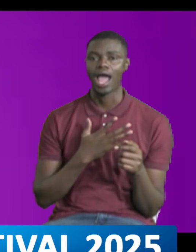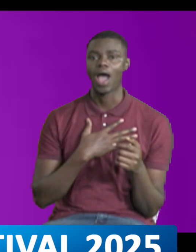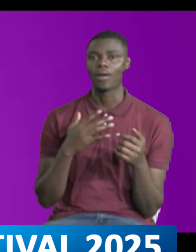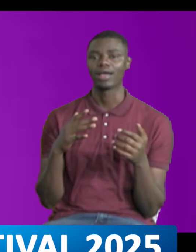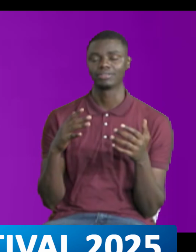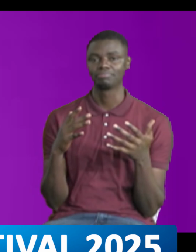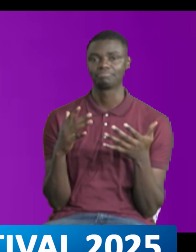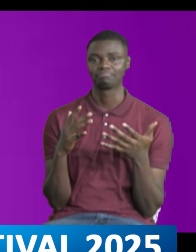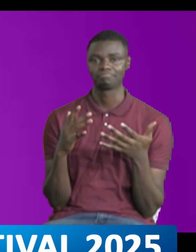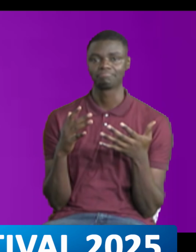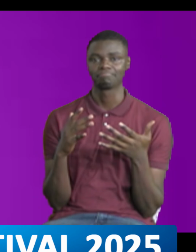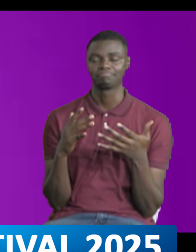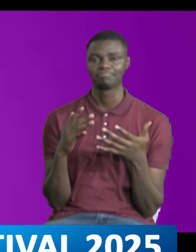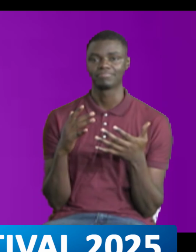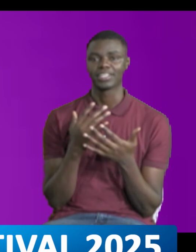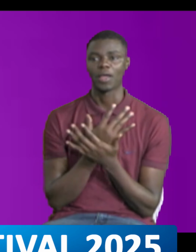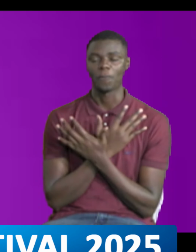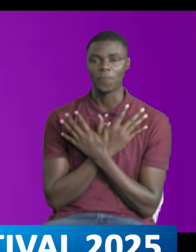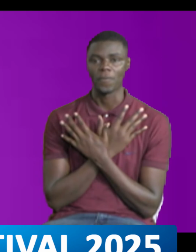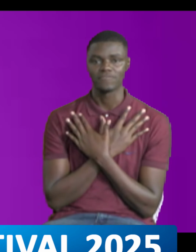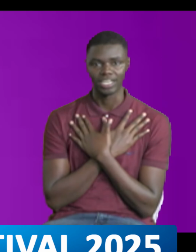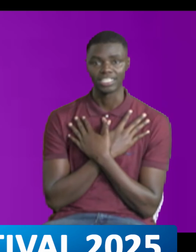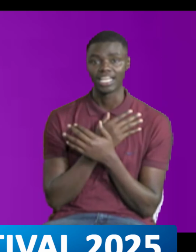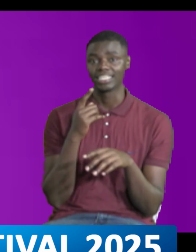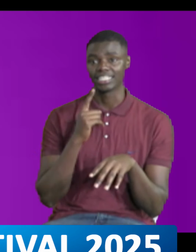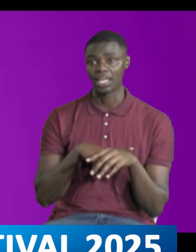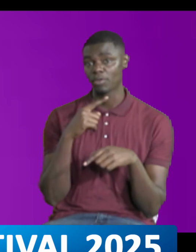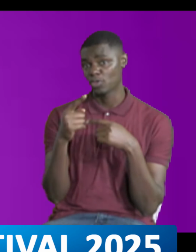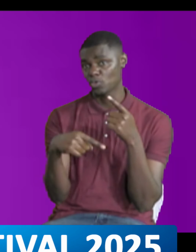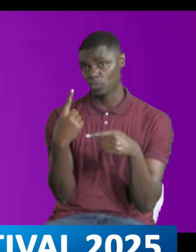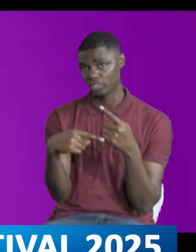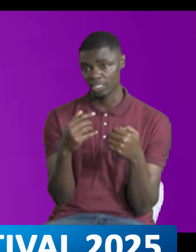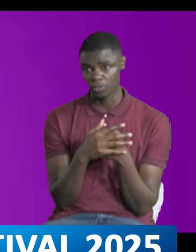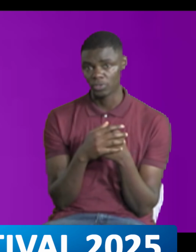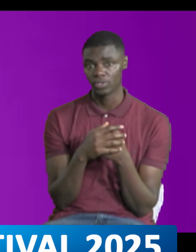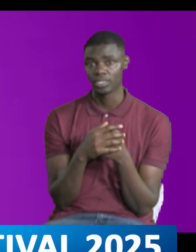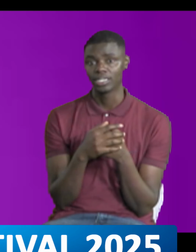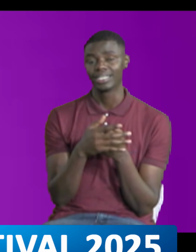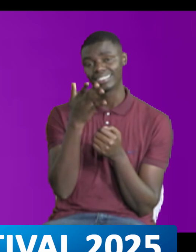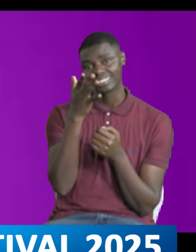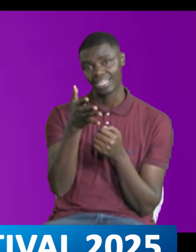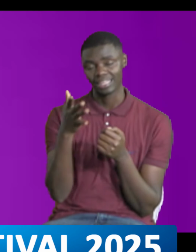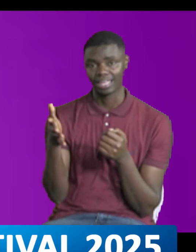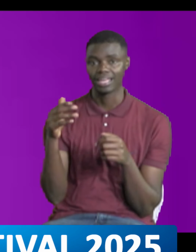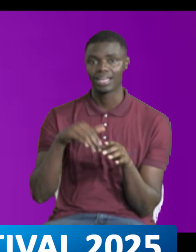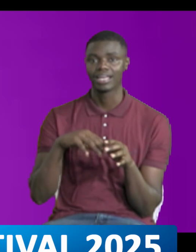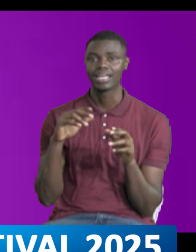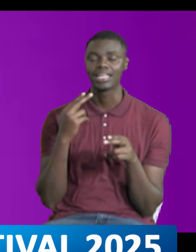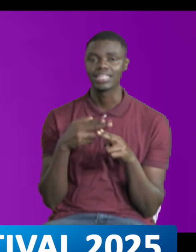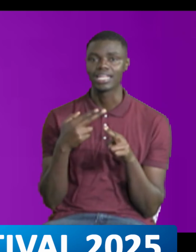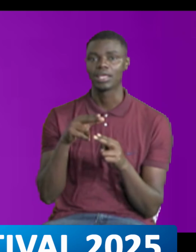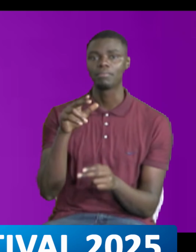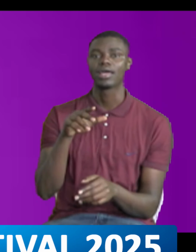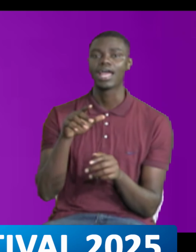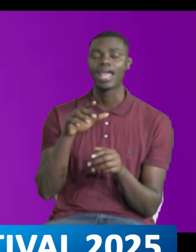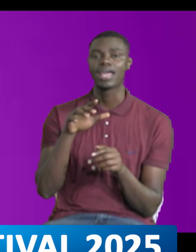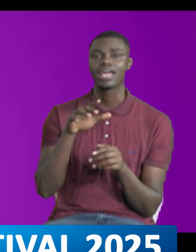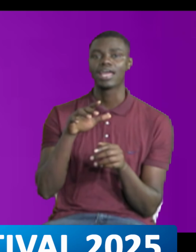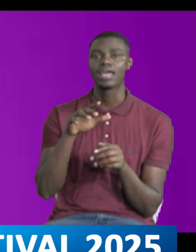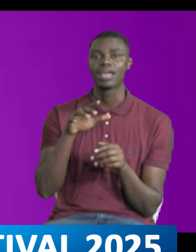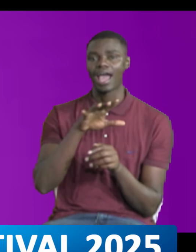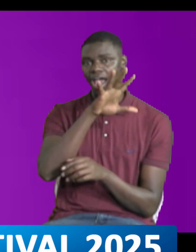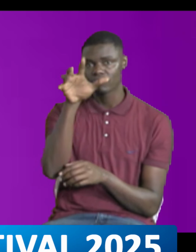curator. No. As we continue, it's right there in the name African Media Festival.